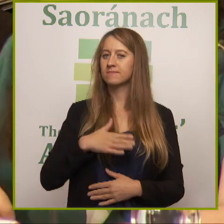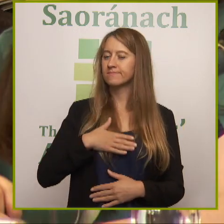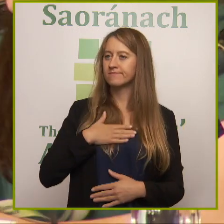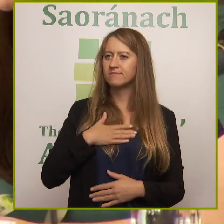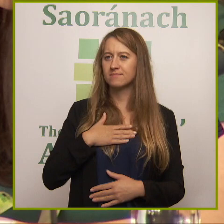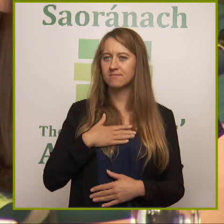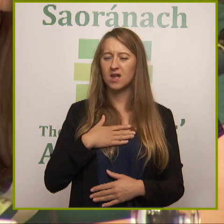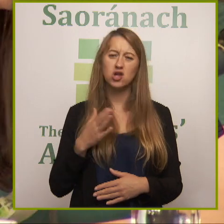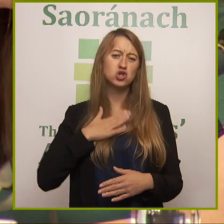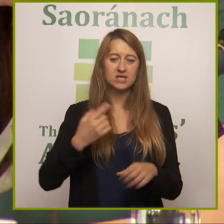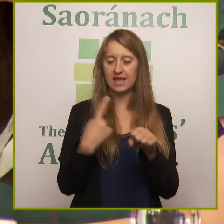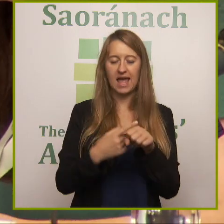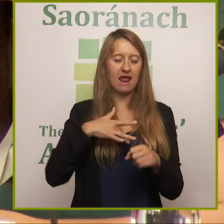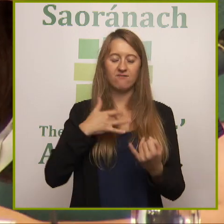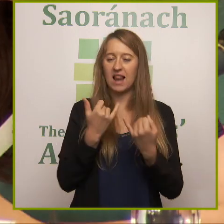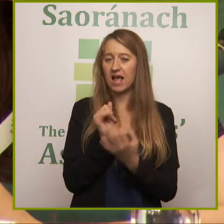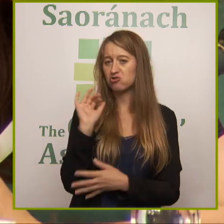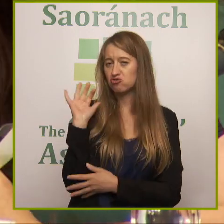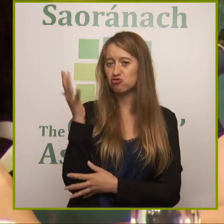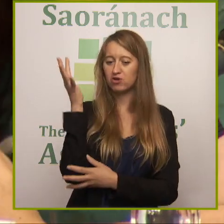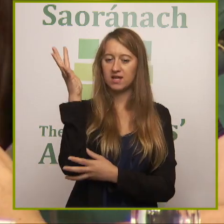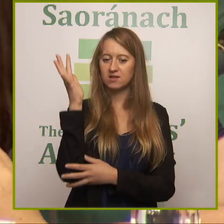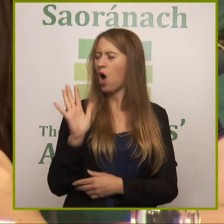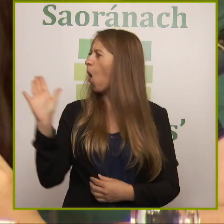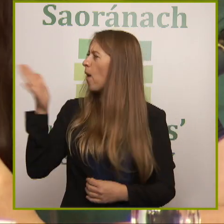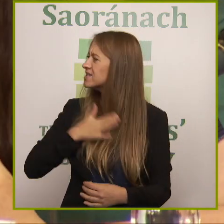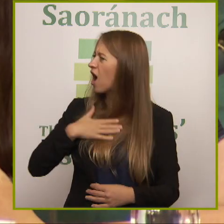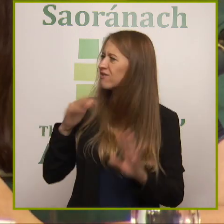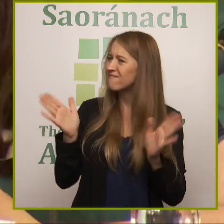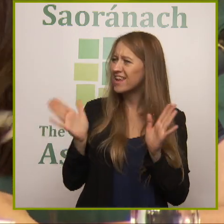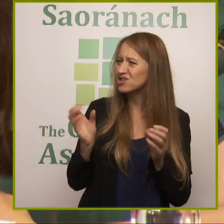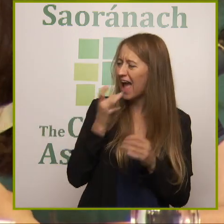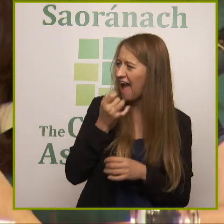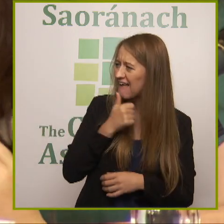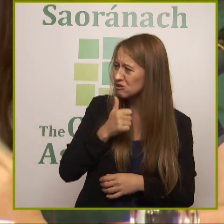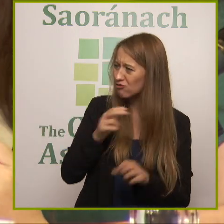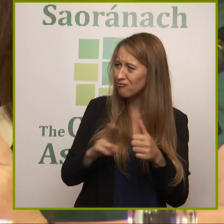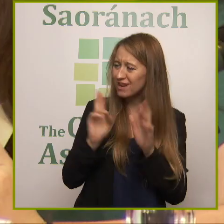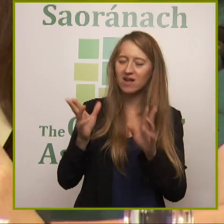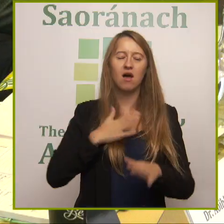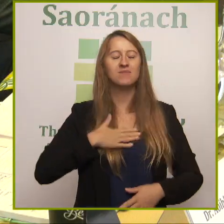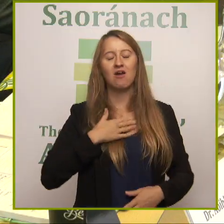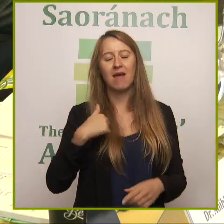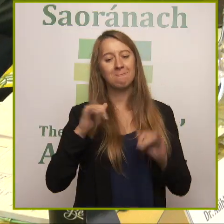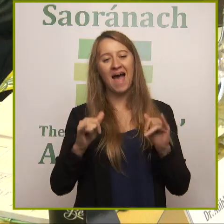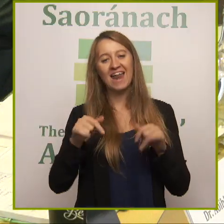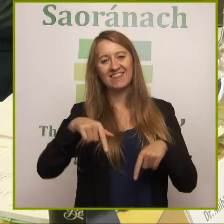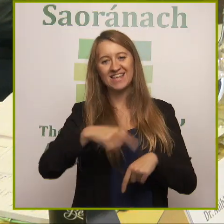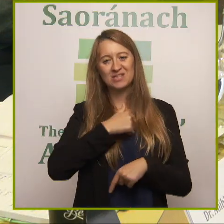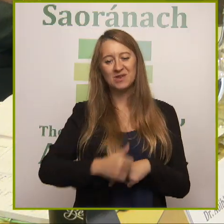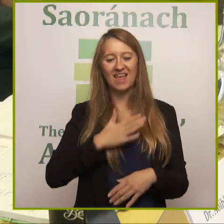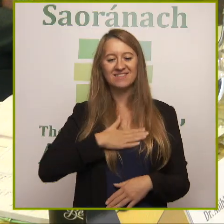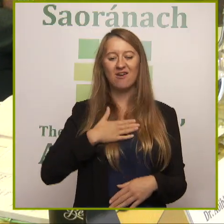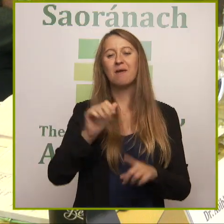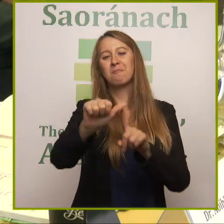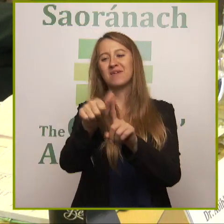Just again, planting more trees. You already answered this. I'm really bad at this today. I'm so sorry. Beside